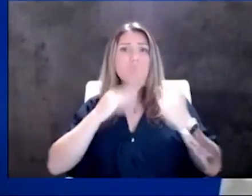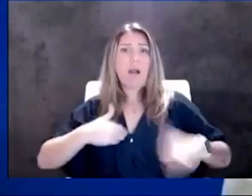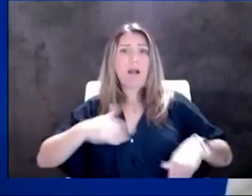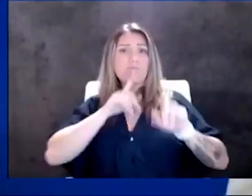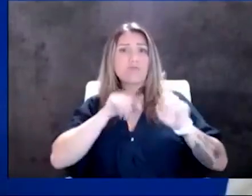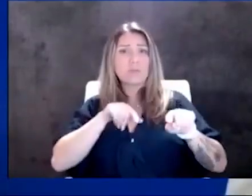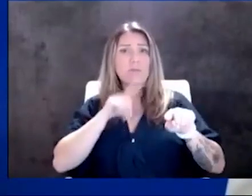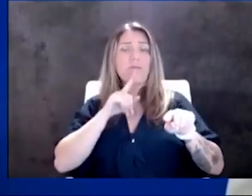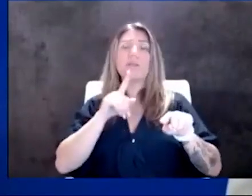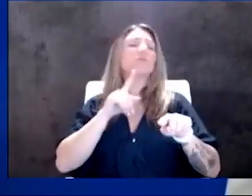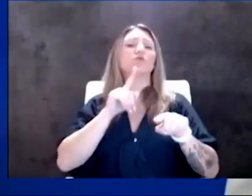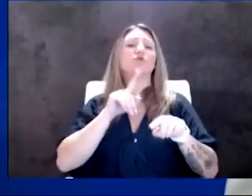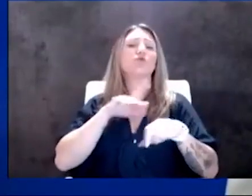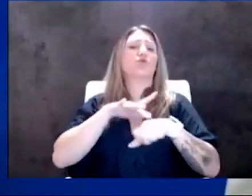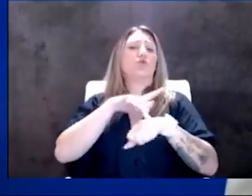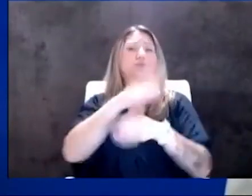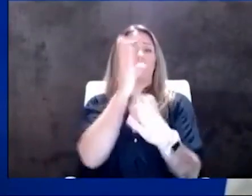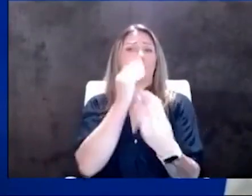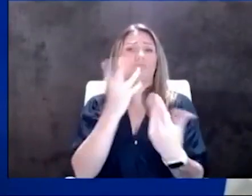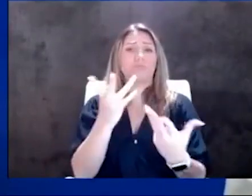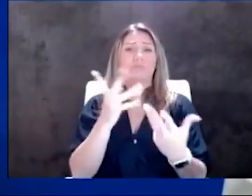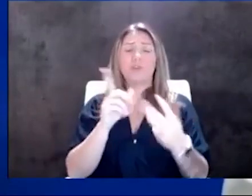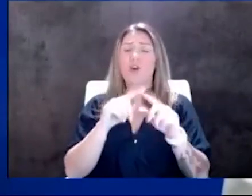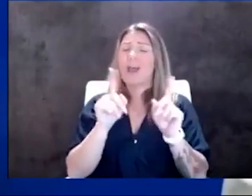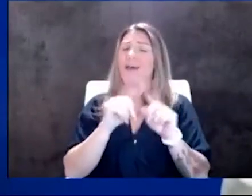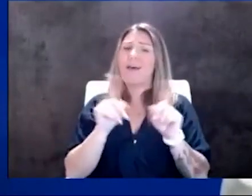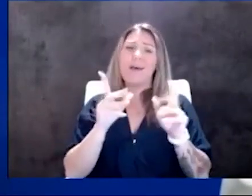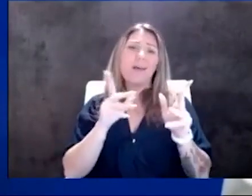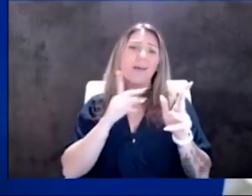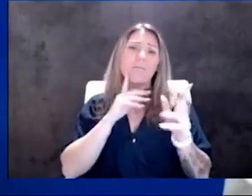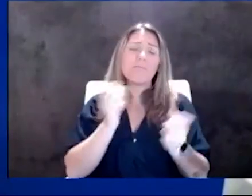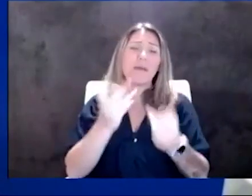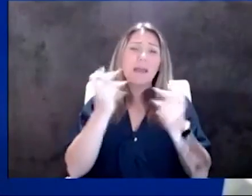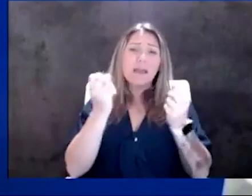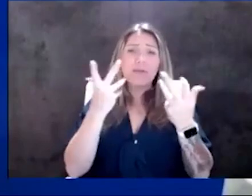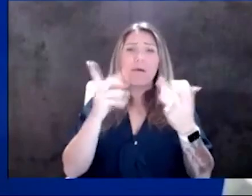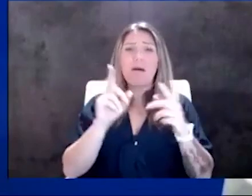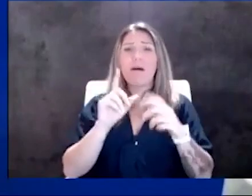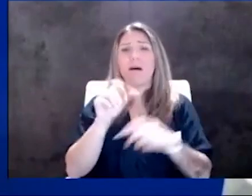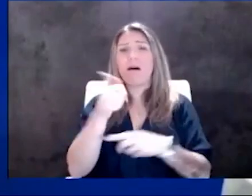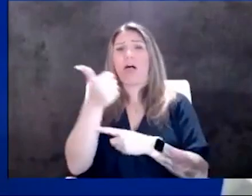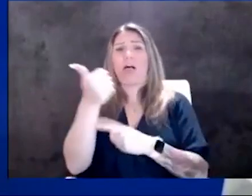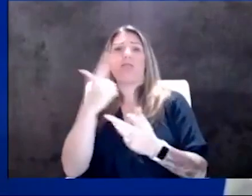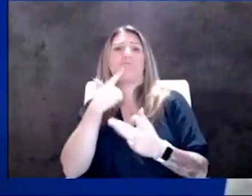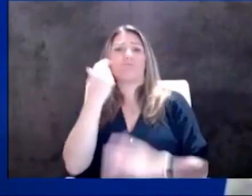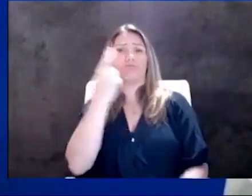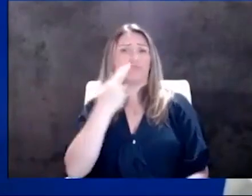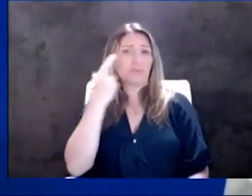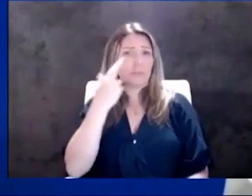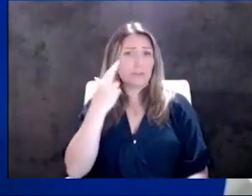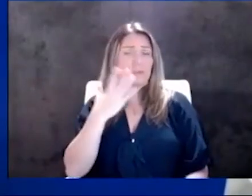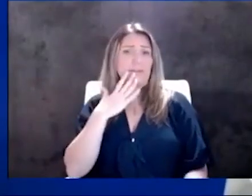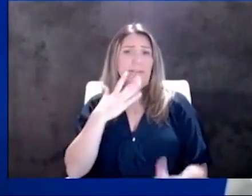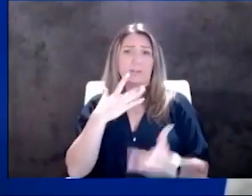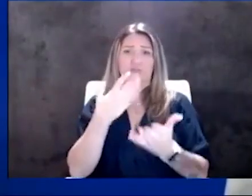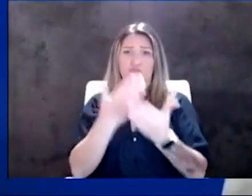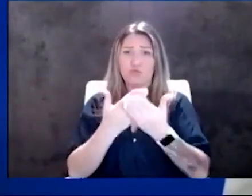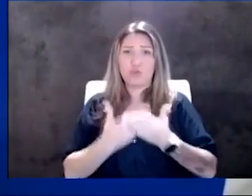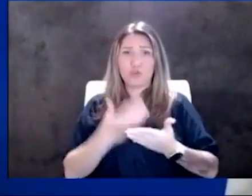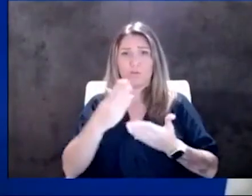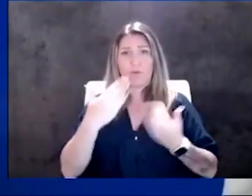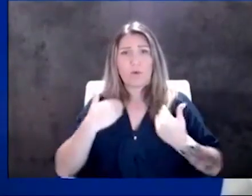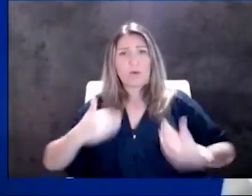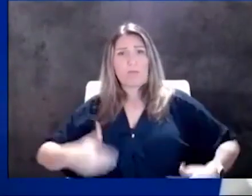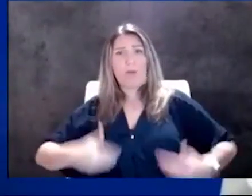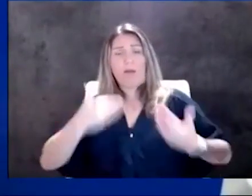that's true, but there are multiple other layers of your immune response beyond that. But there is indications